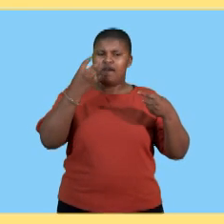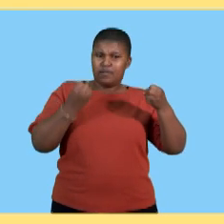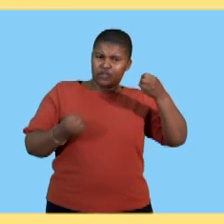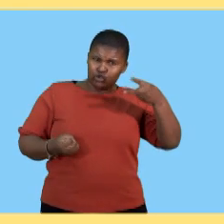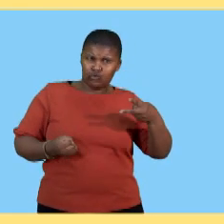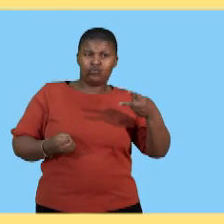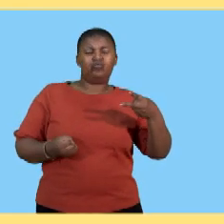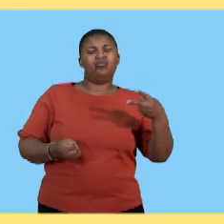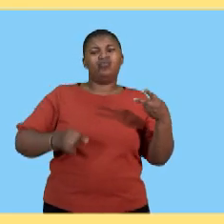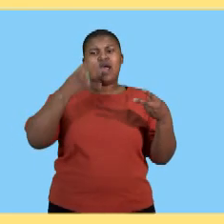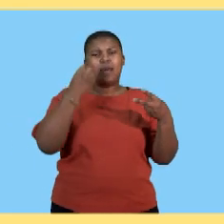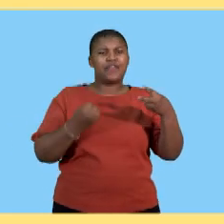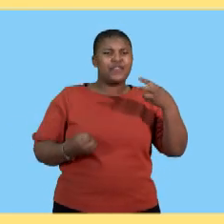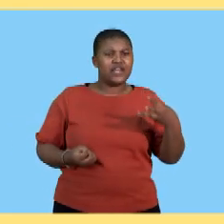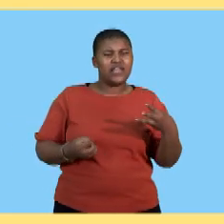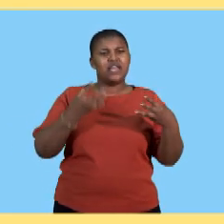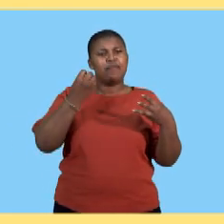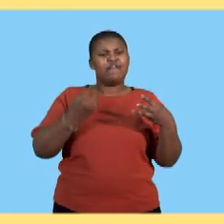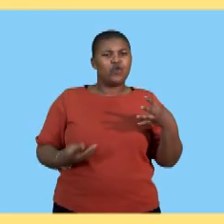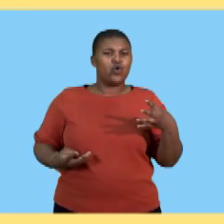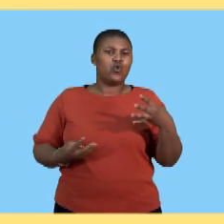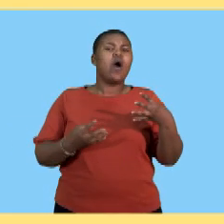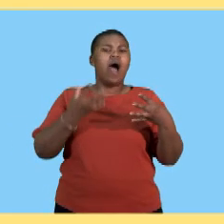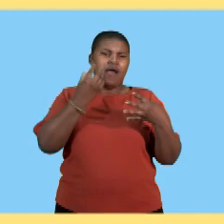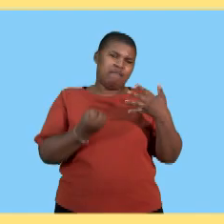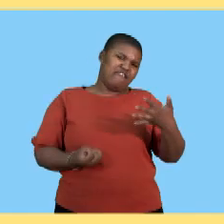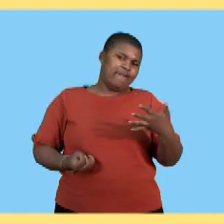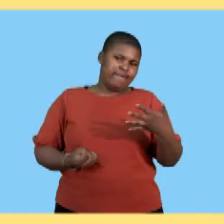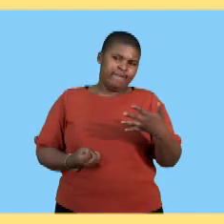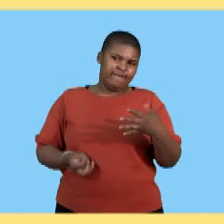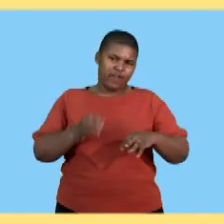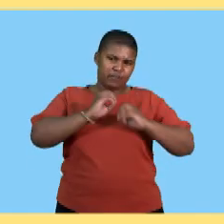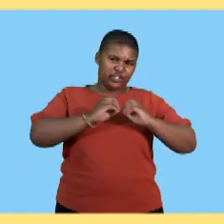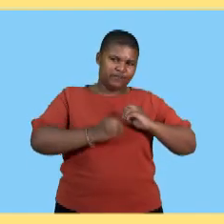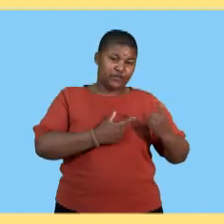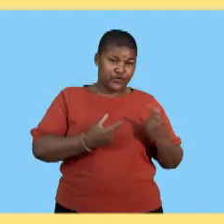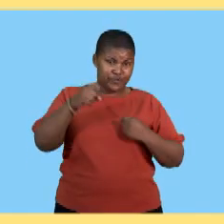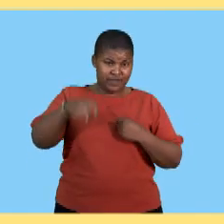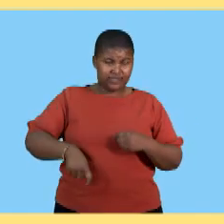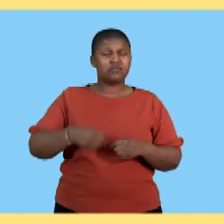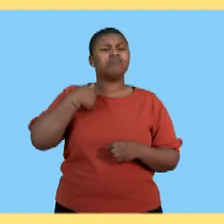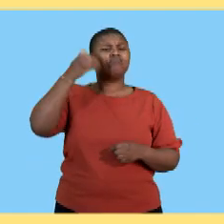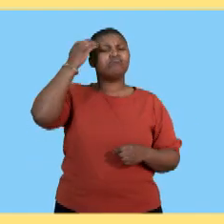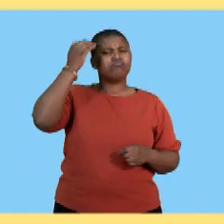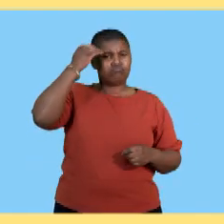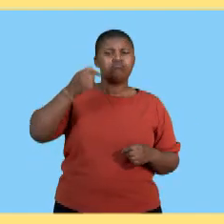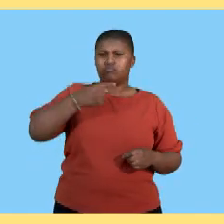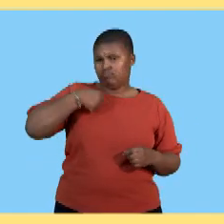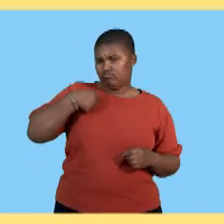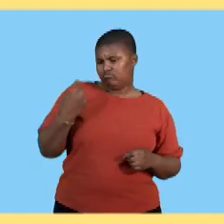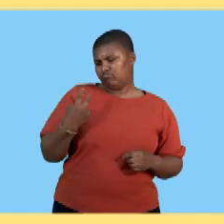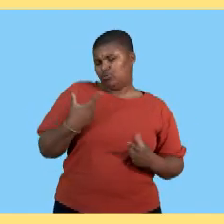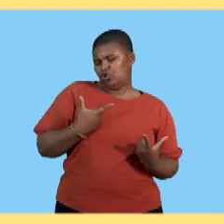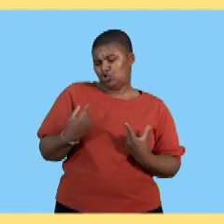we have adjustment 2, 3, 4, and then adjustment number 5. So we want to do these